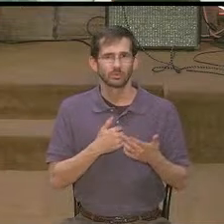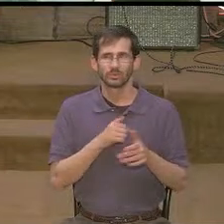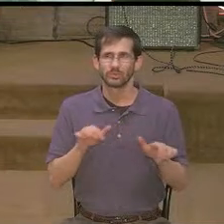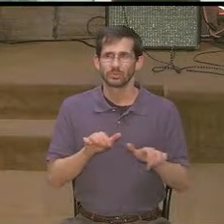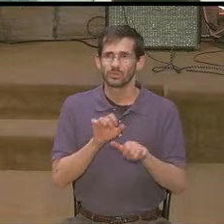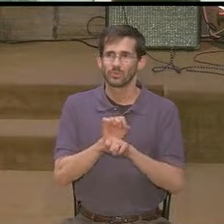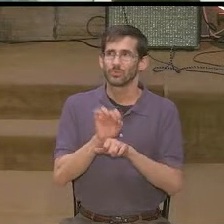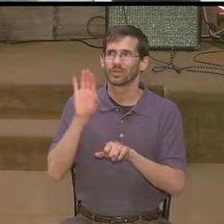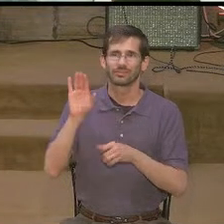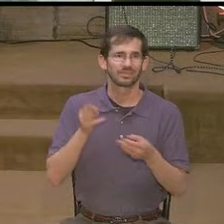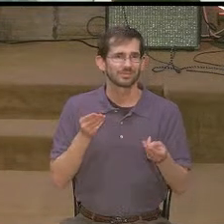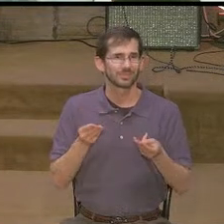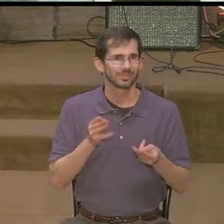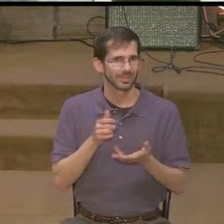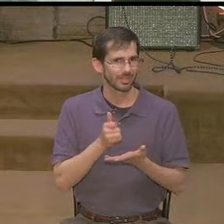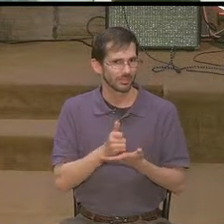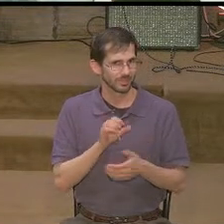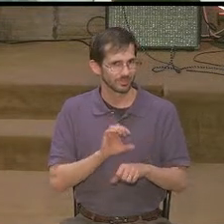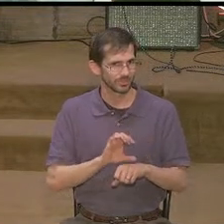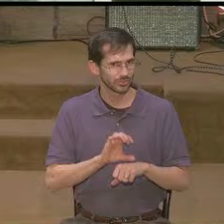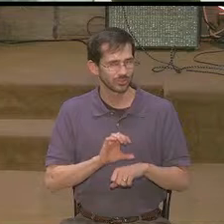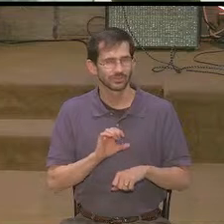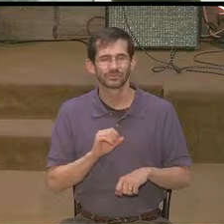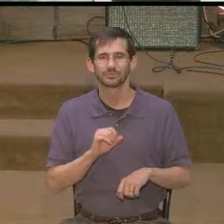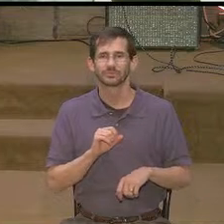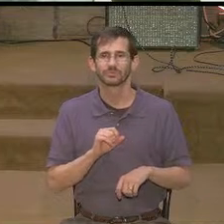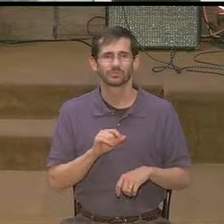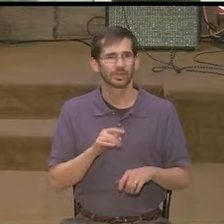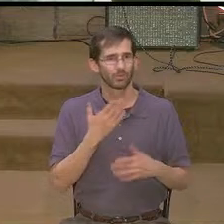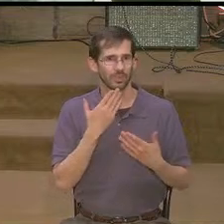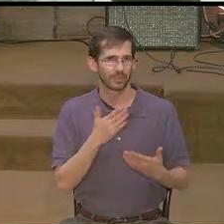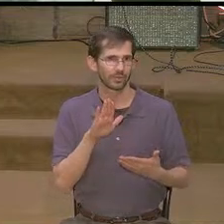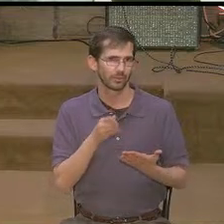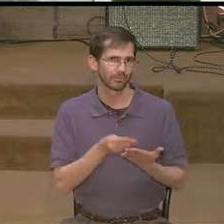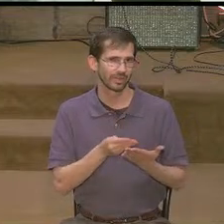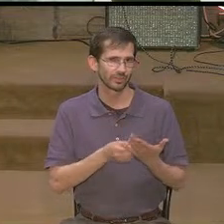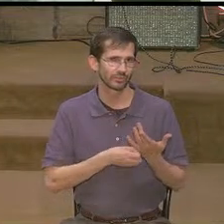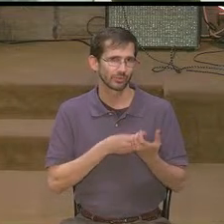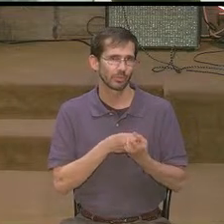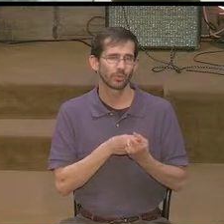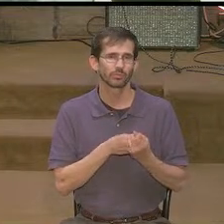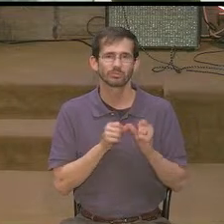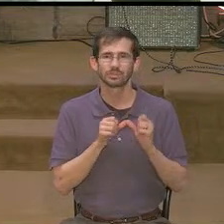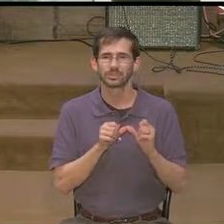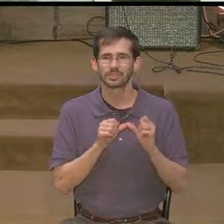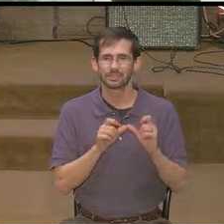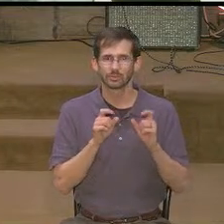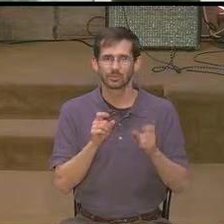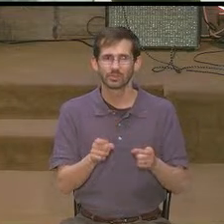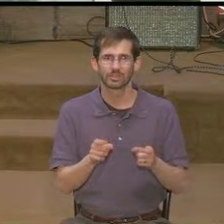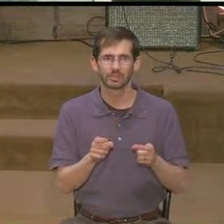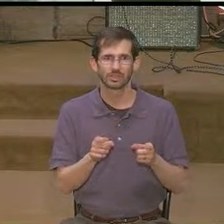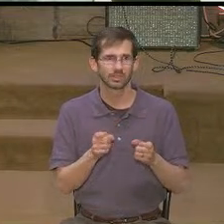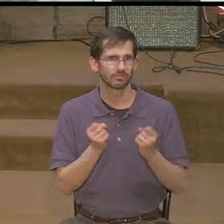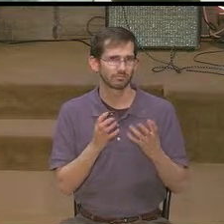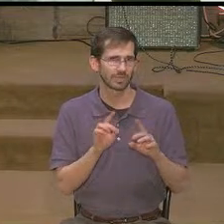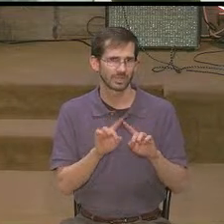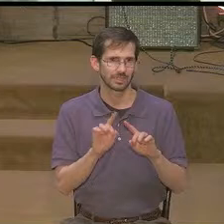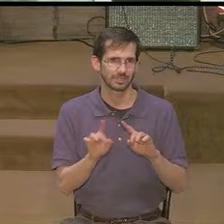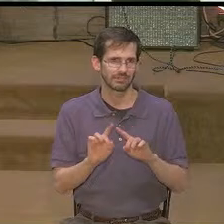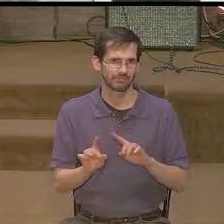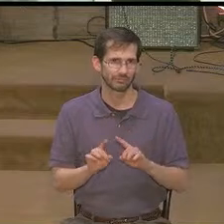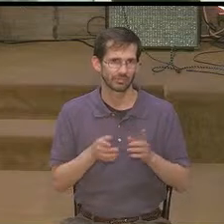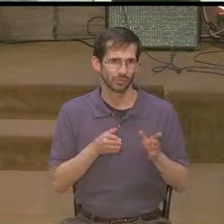work of the ministry. Say amen, church. And we thank you for your financial support. You can continue to give many ways here at